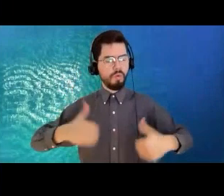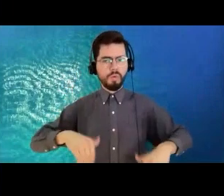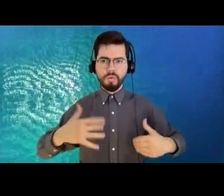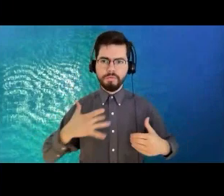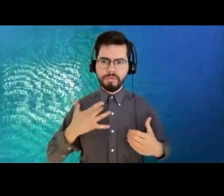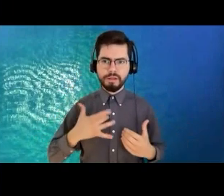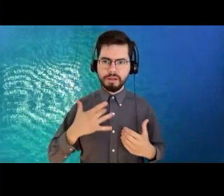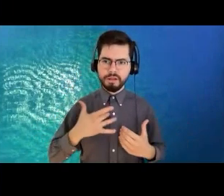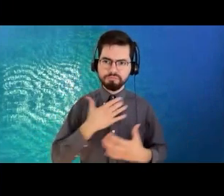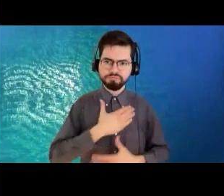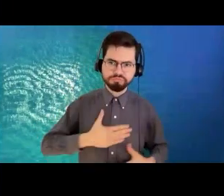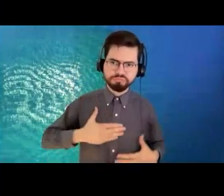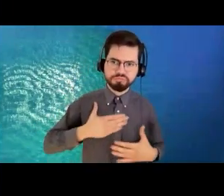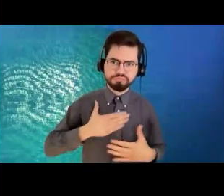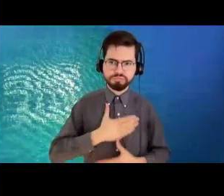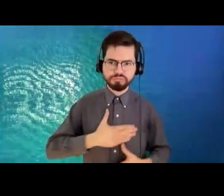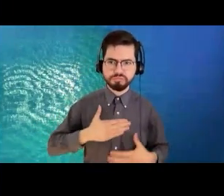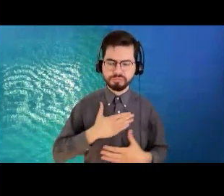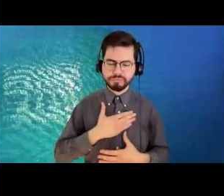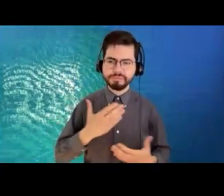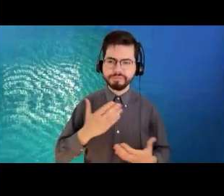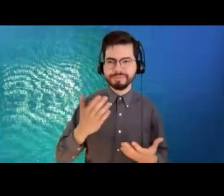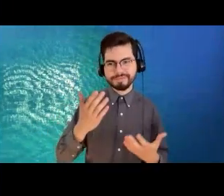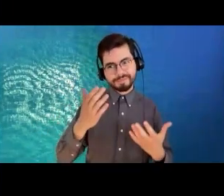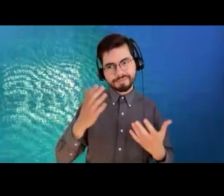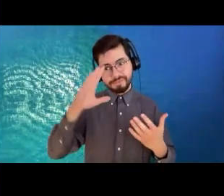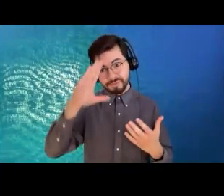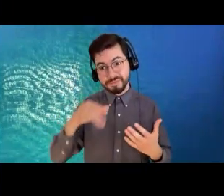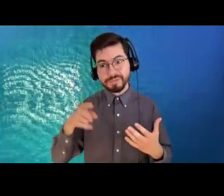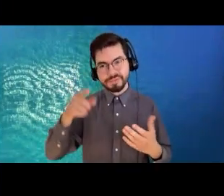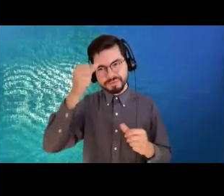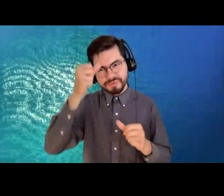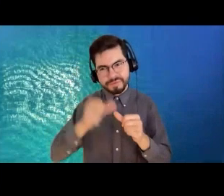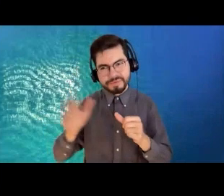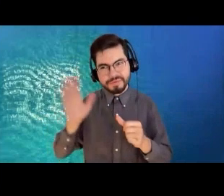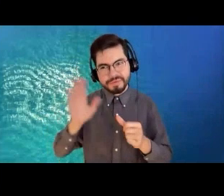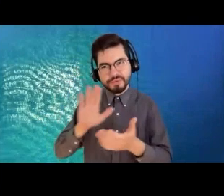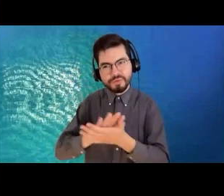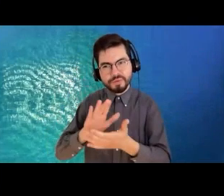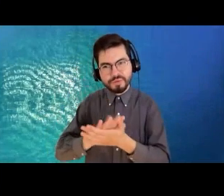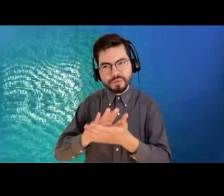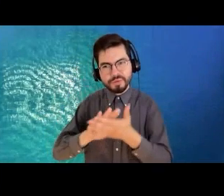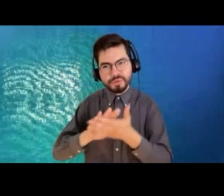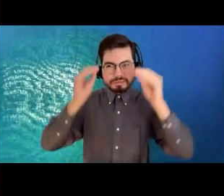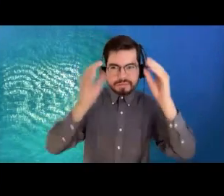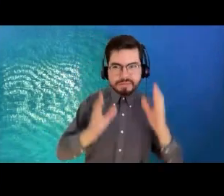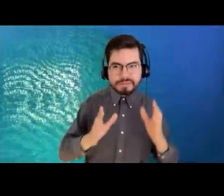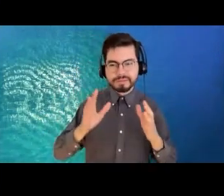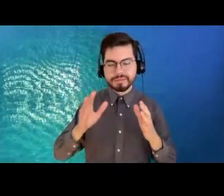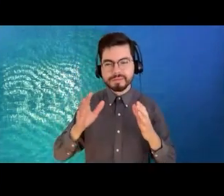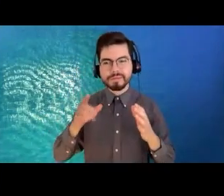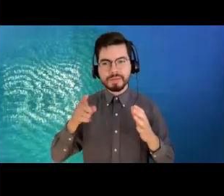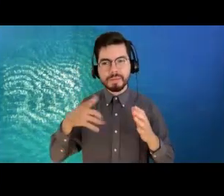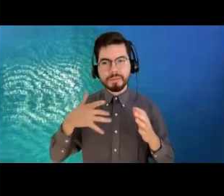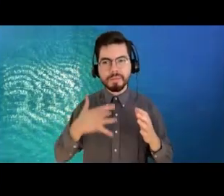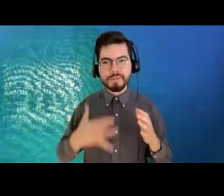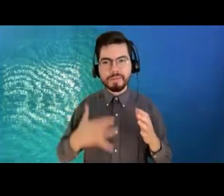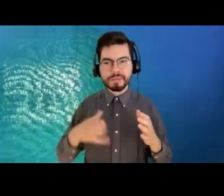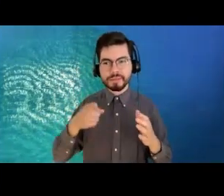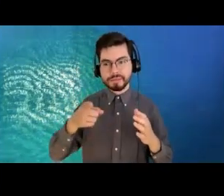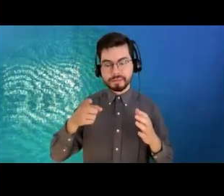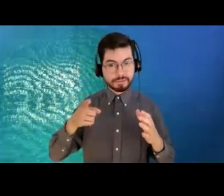of professors, teachers you've had who made the class so much fun that you wanted to go to class. You were even willing to get up at 8 o'clock